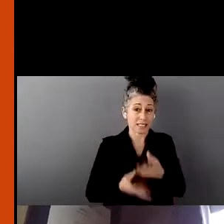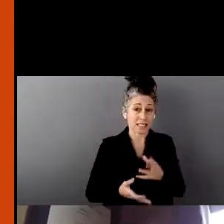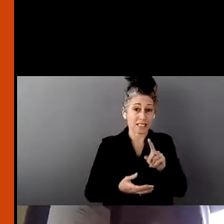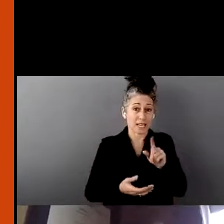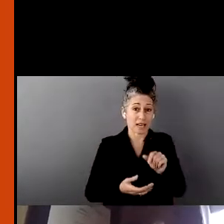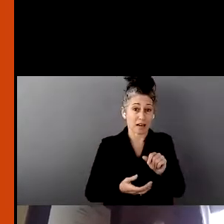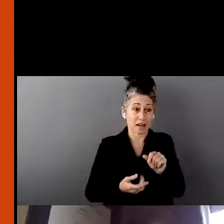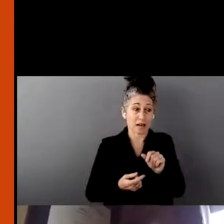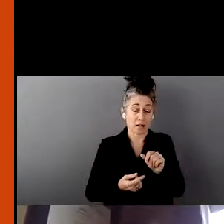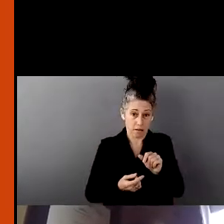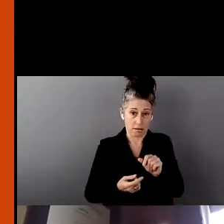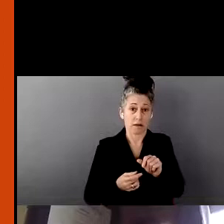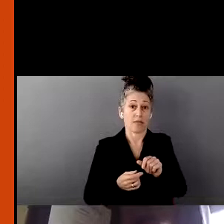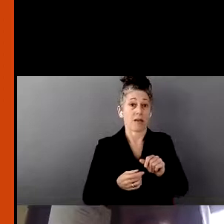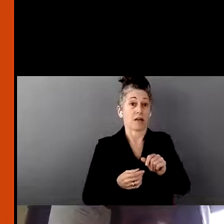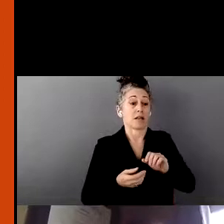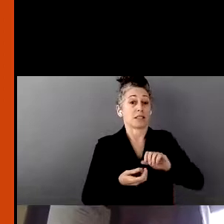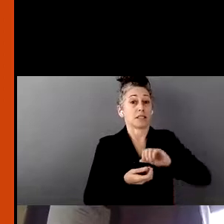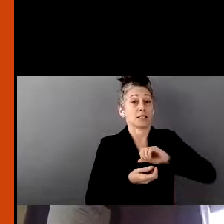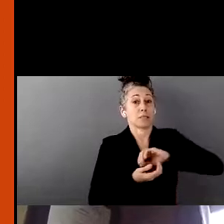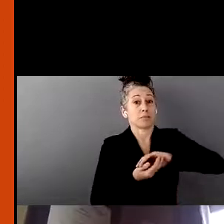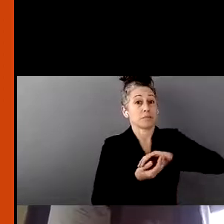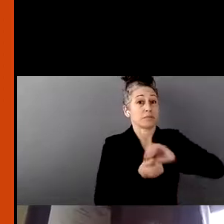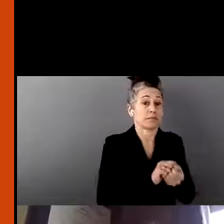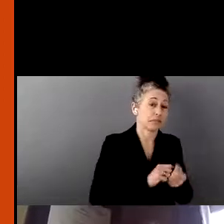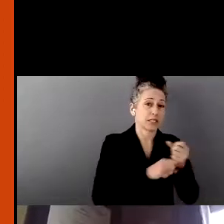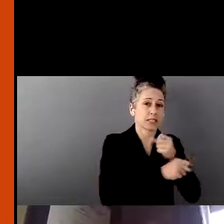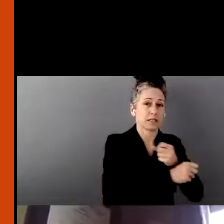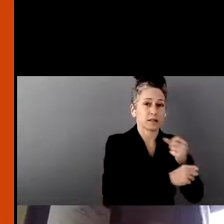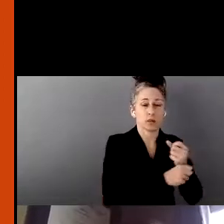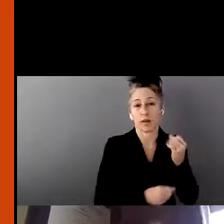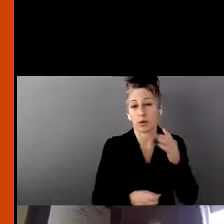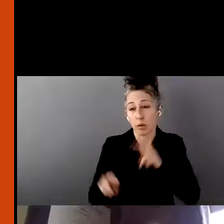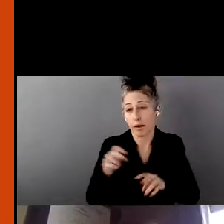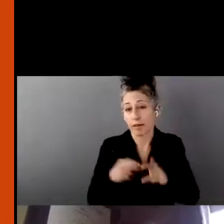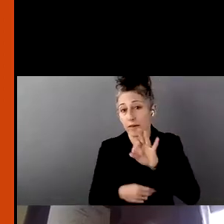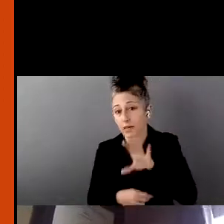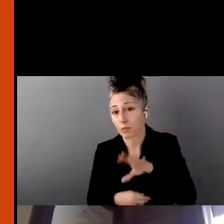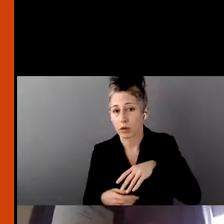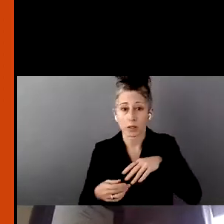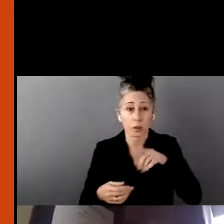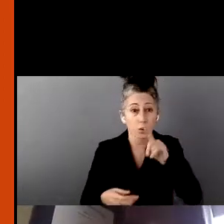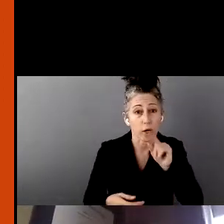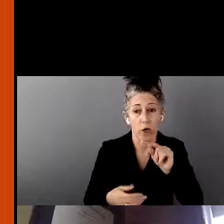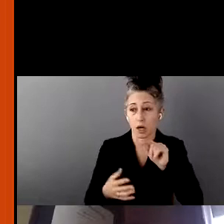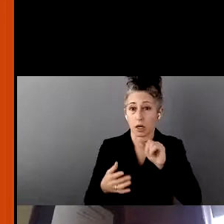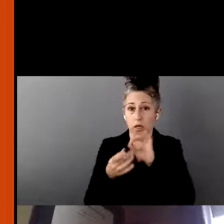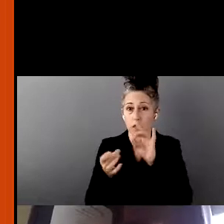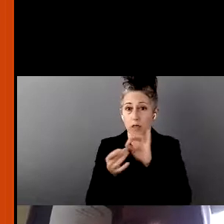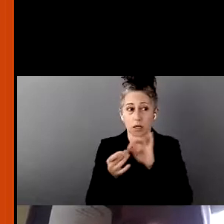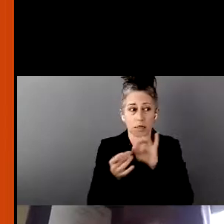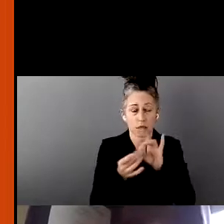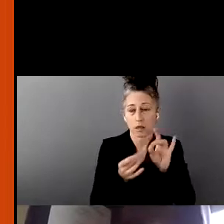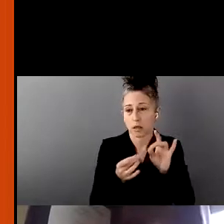stories, we look at Twitter and we look at Facebook, and we look at all the stories that are bubbling up